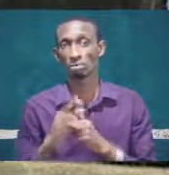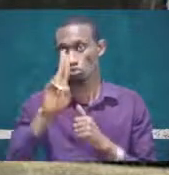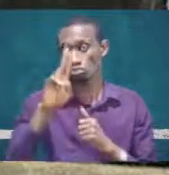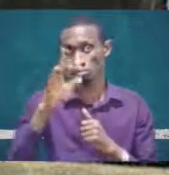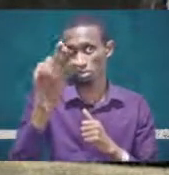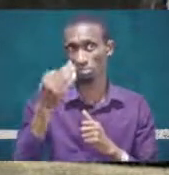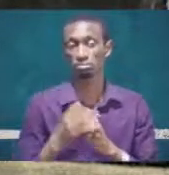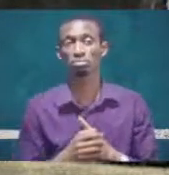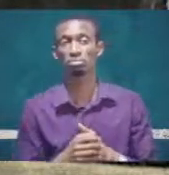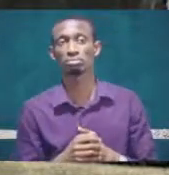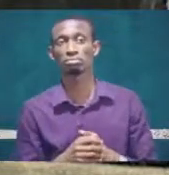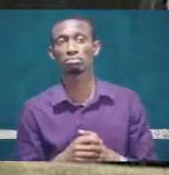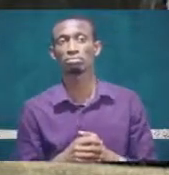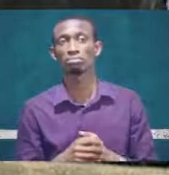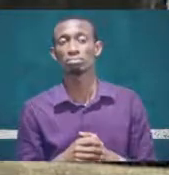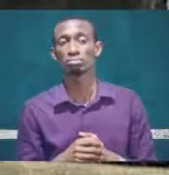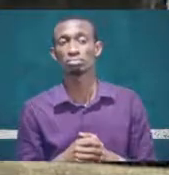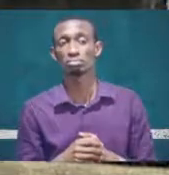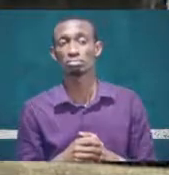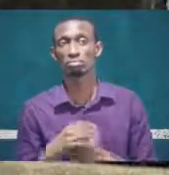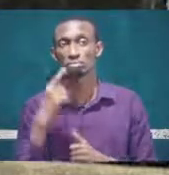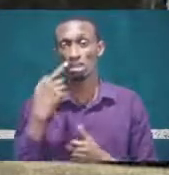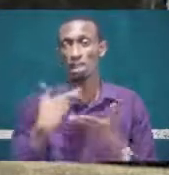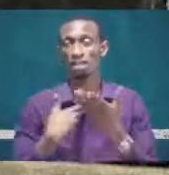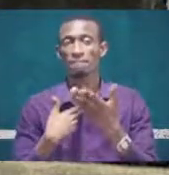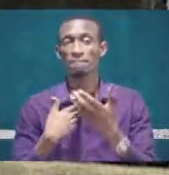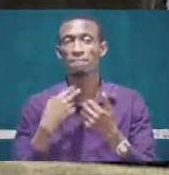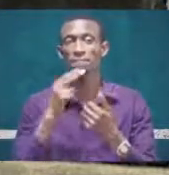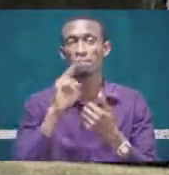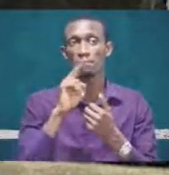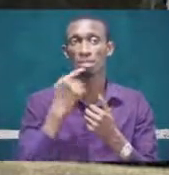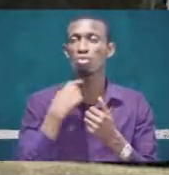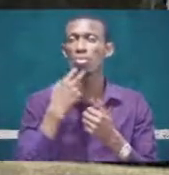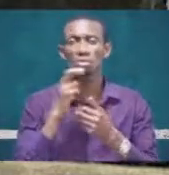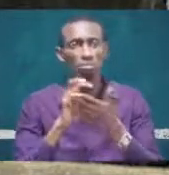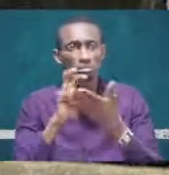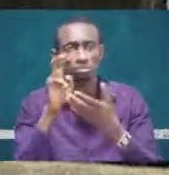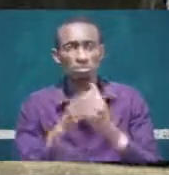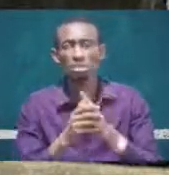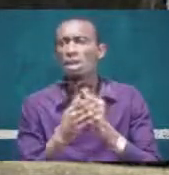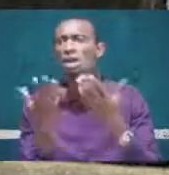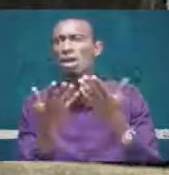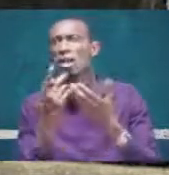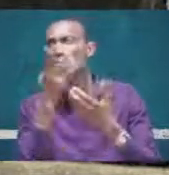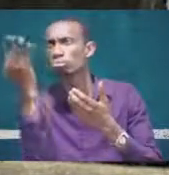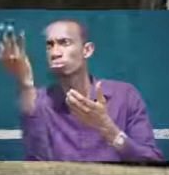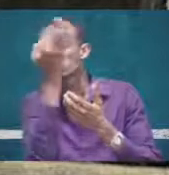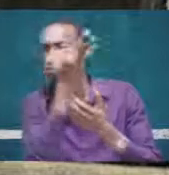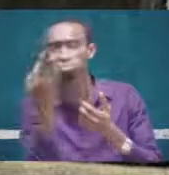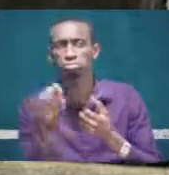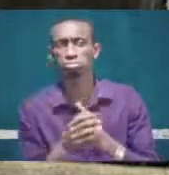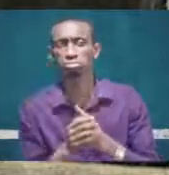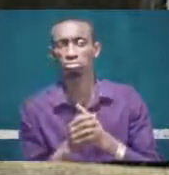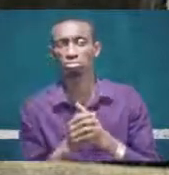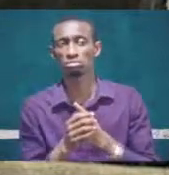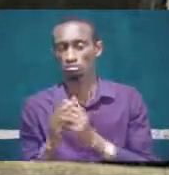third here, then you would have as well, you would need to check how these are arranged all the